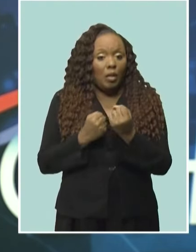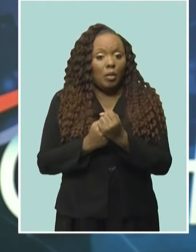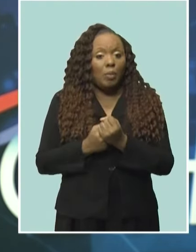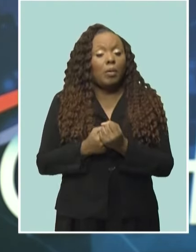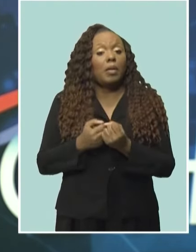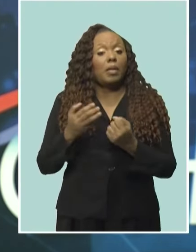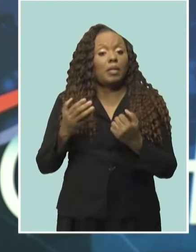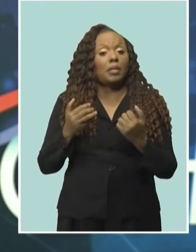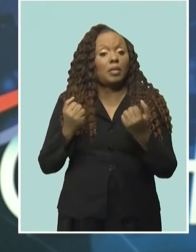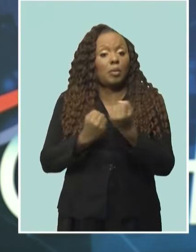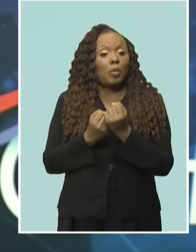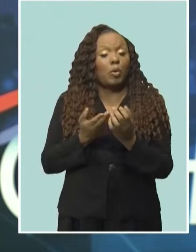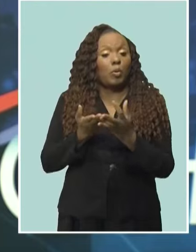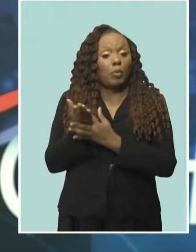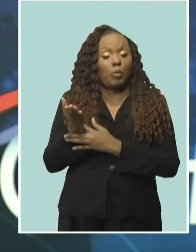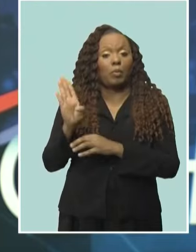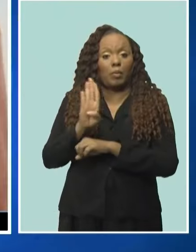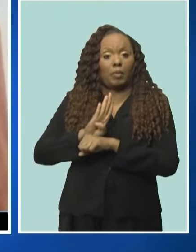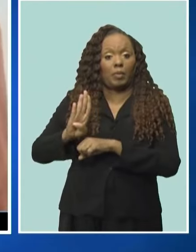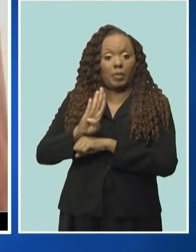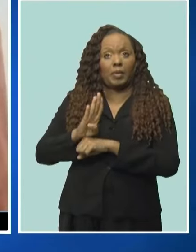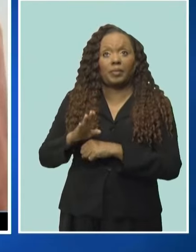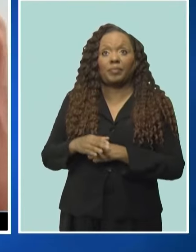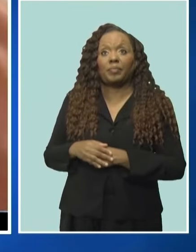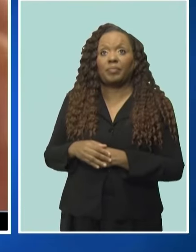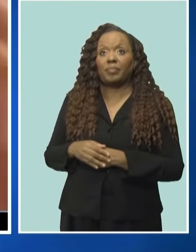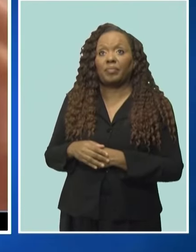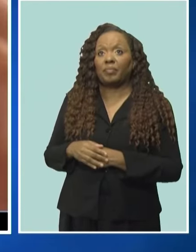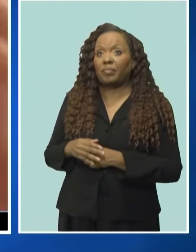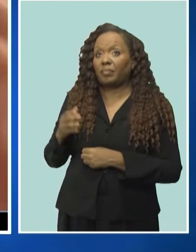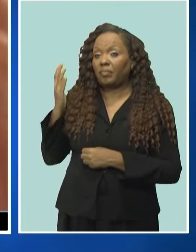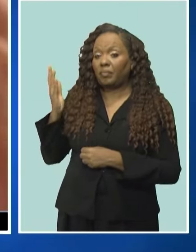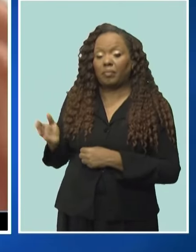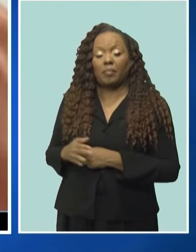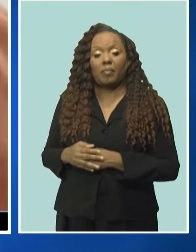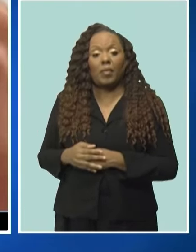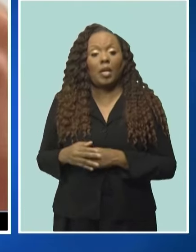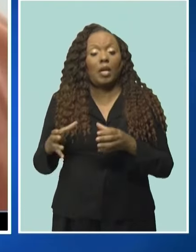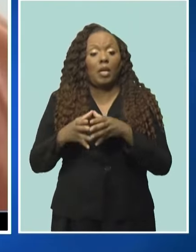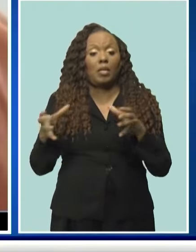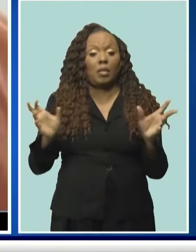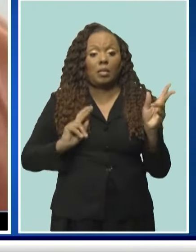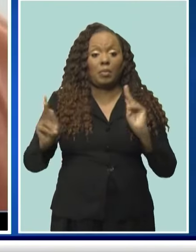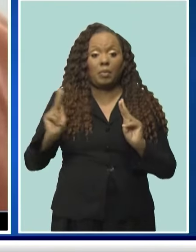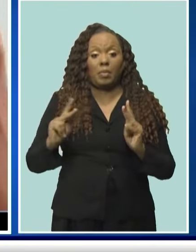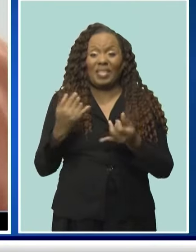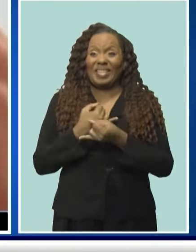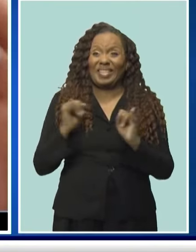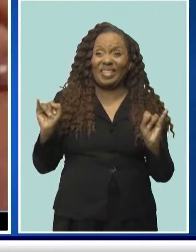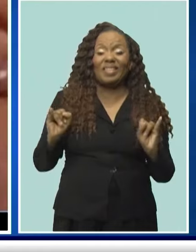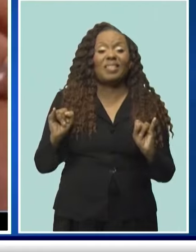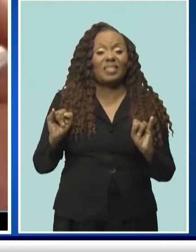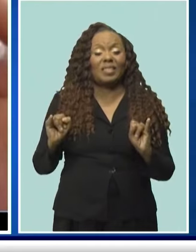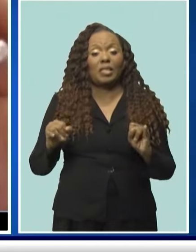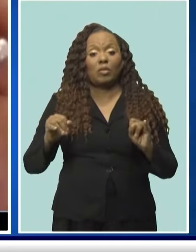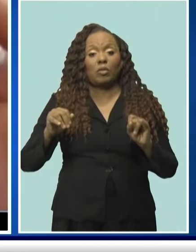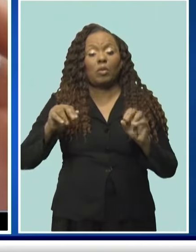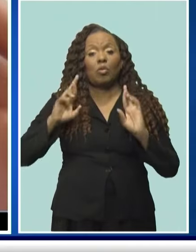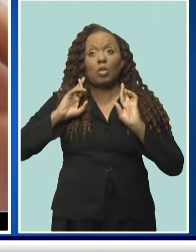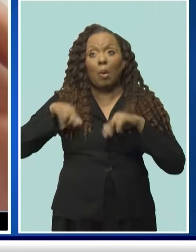in Barbados. We do have a large outpouring of international response. A French naval vessel is arriving into